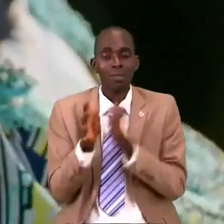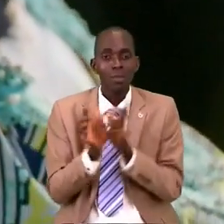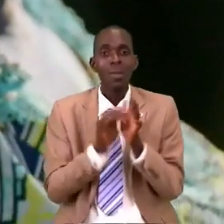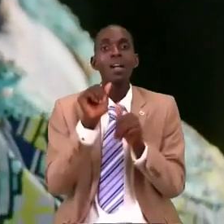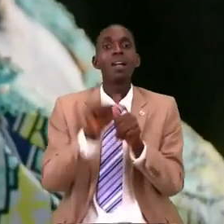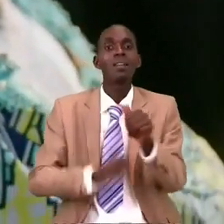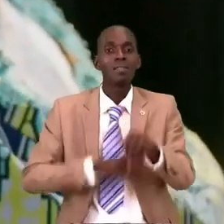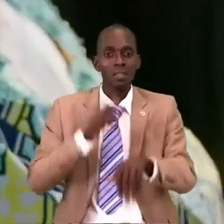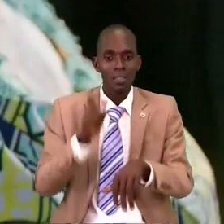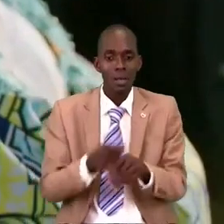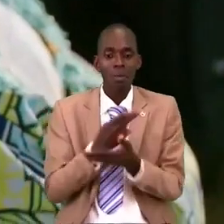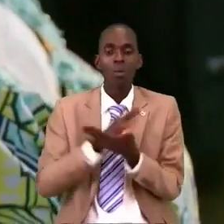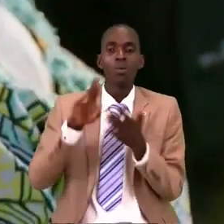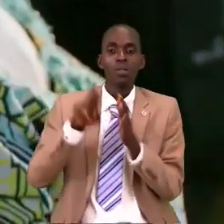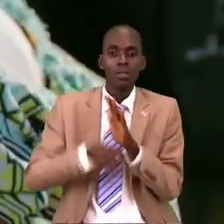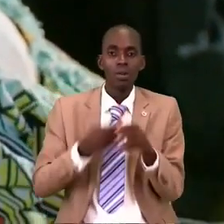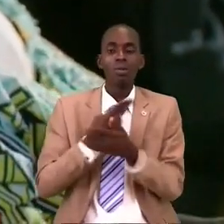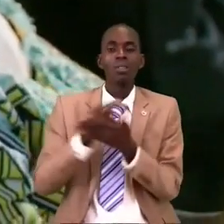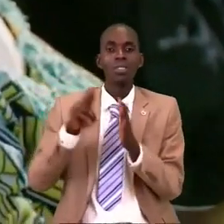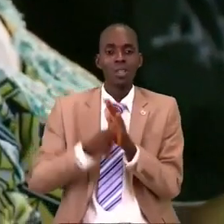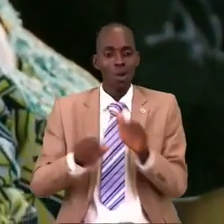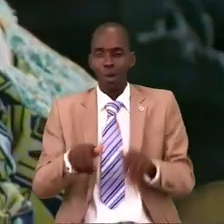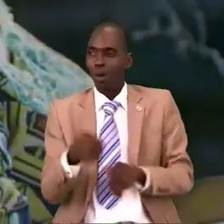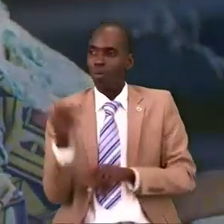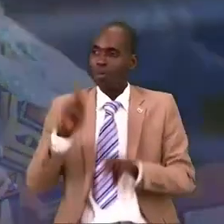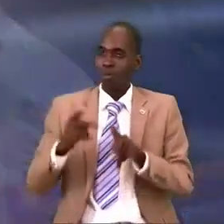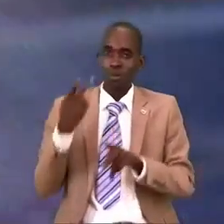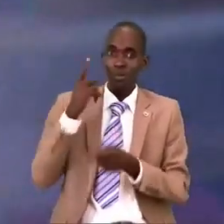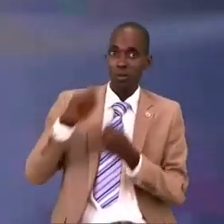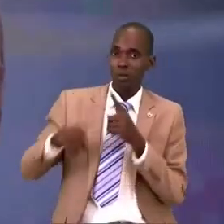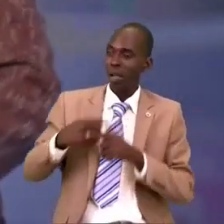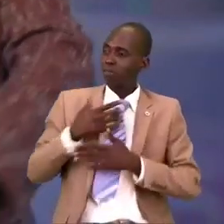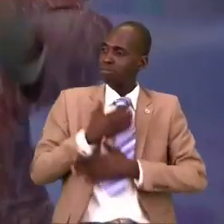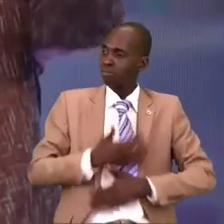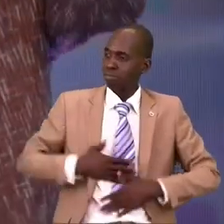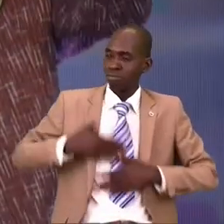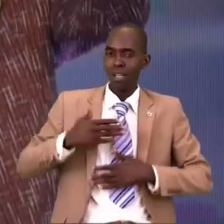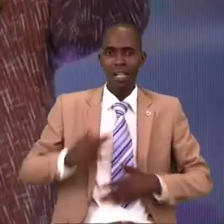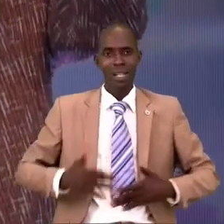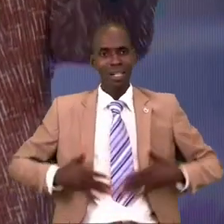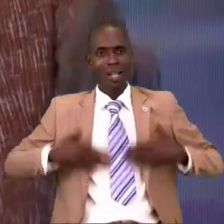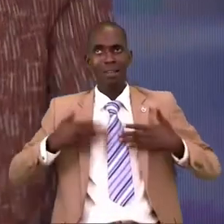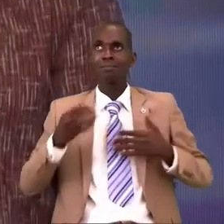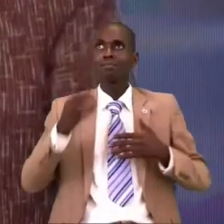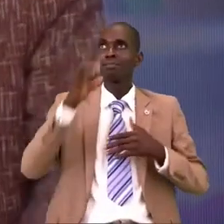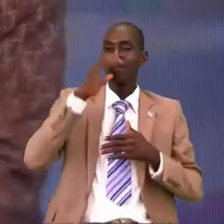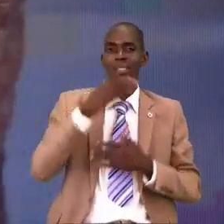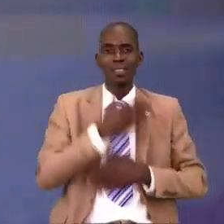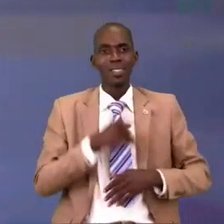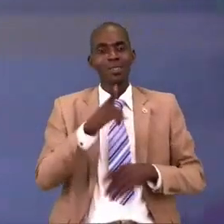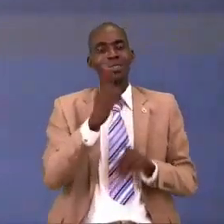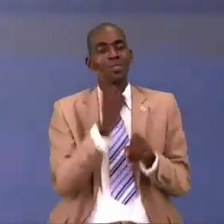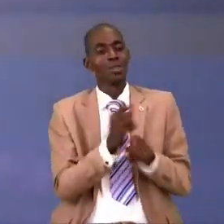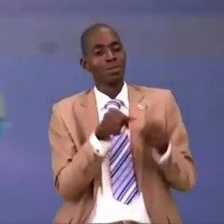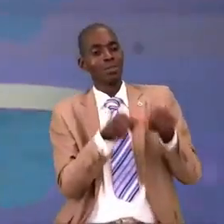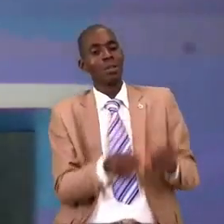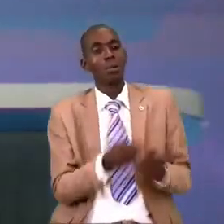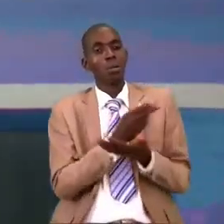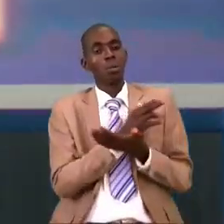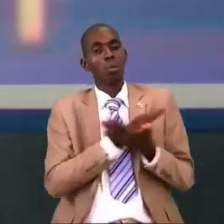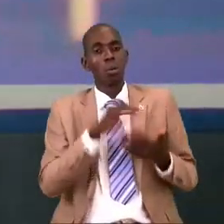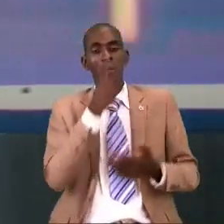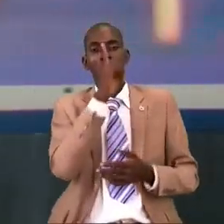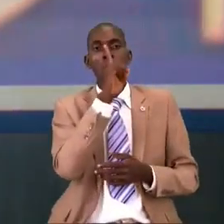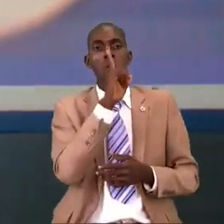holy, righteous, righteous, power, power, Jesus, Jesus, heaven, heaven. Other people are